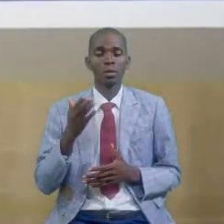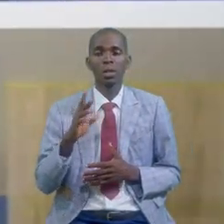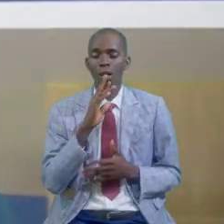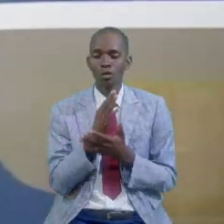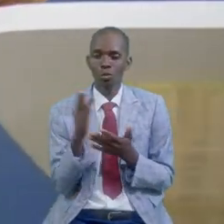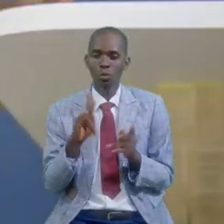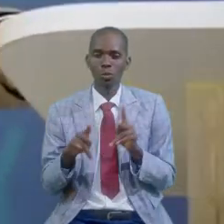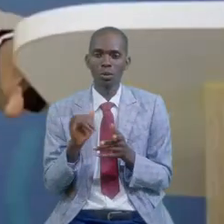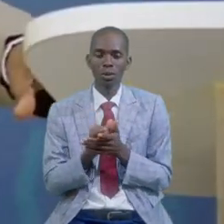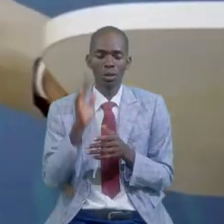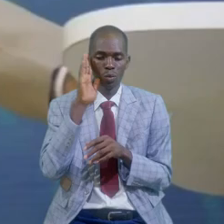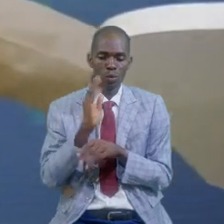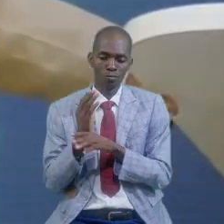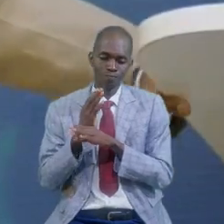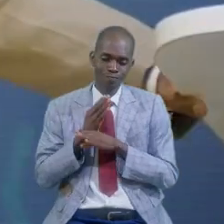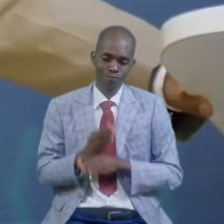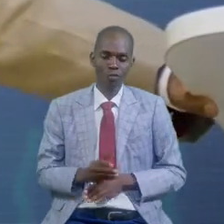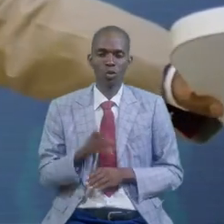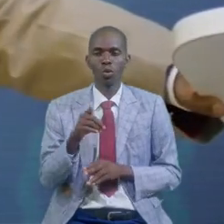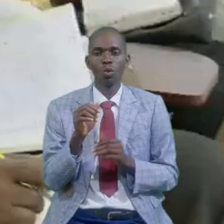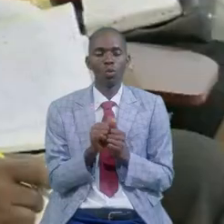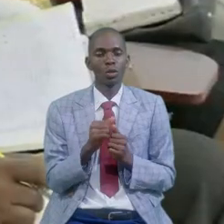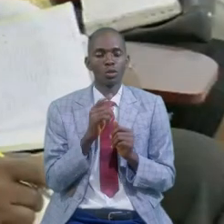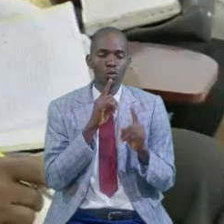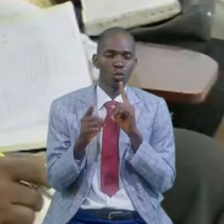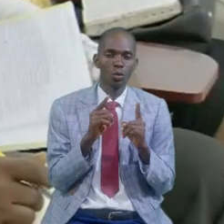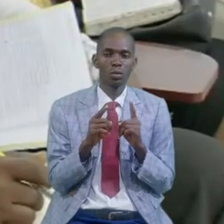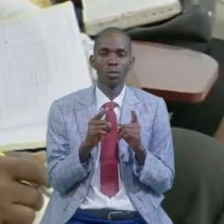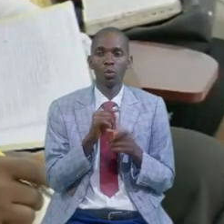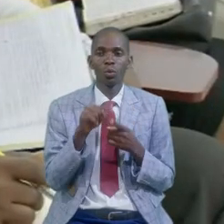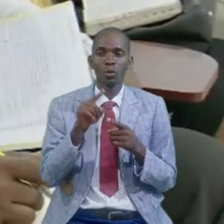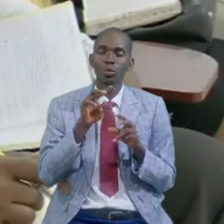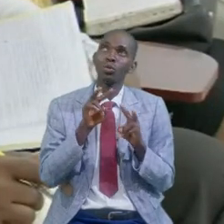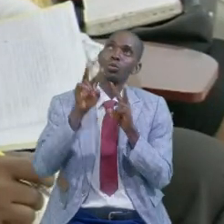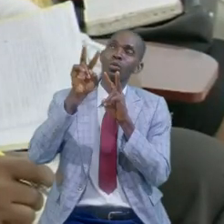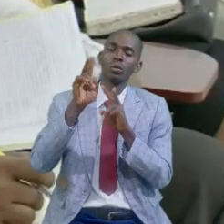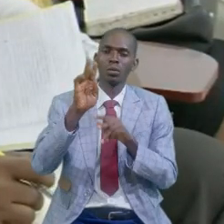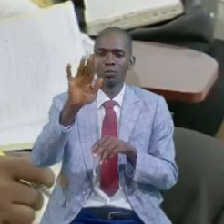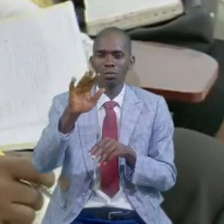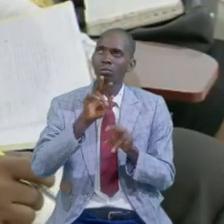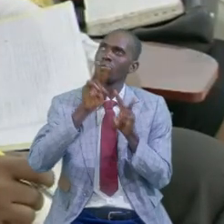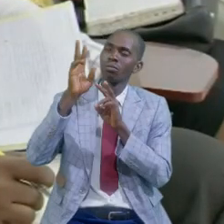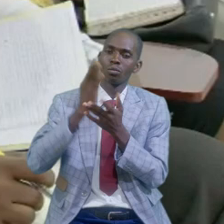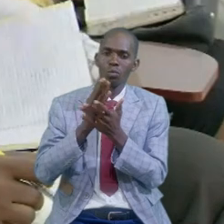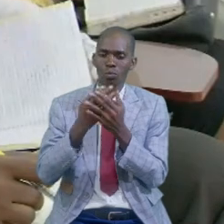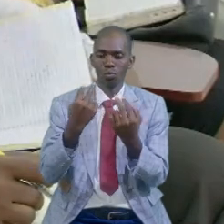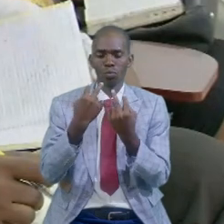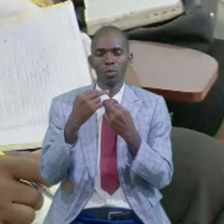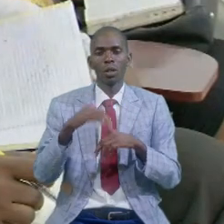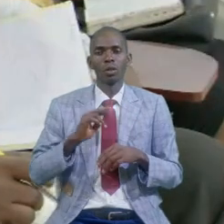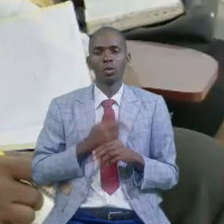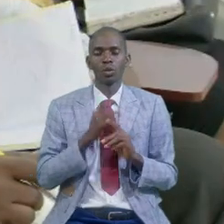with conversation. When you're looking up, they want you to look at them, conversation. When there's something, your